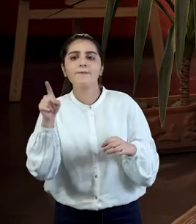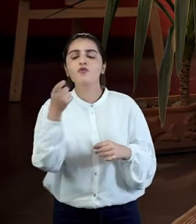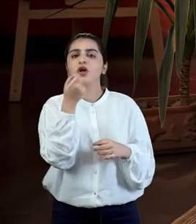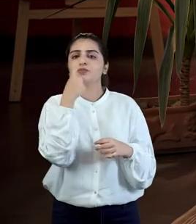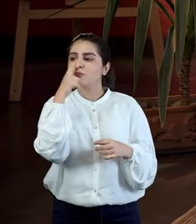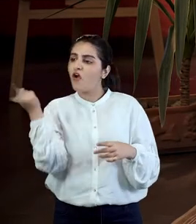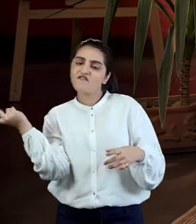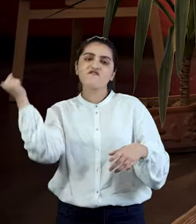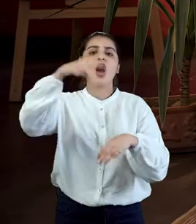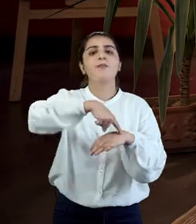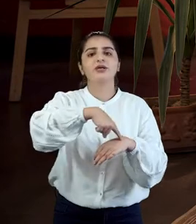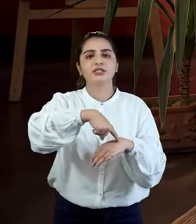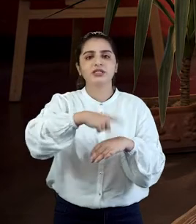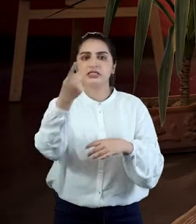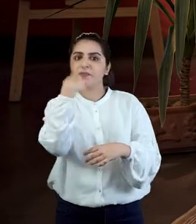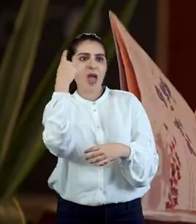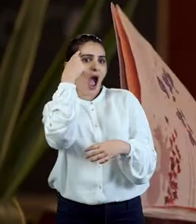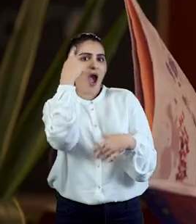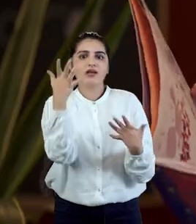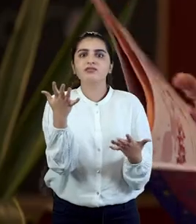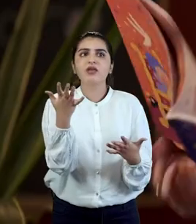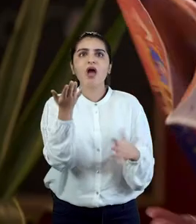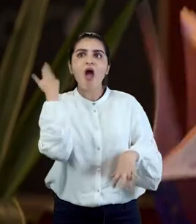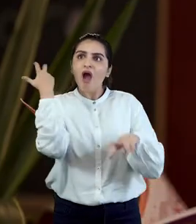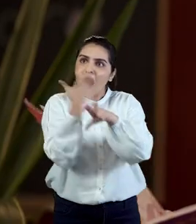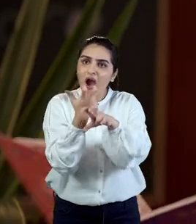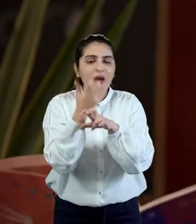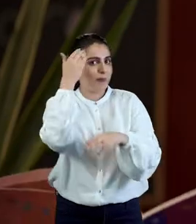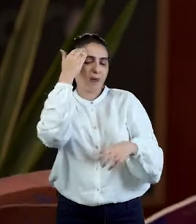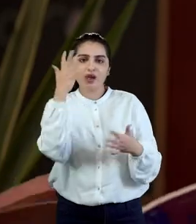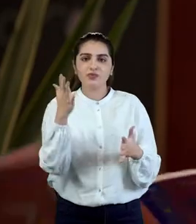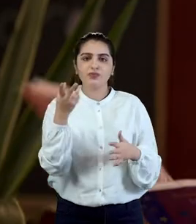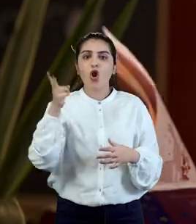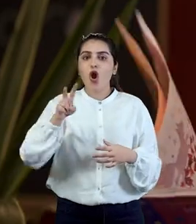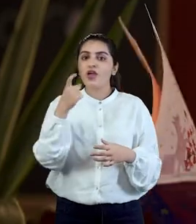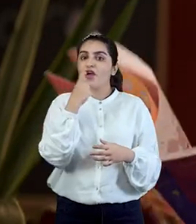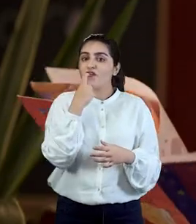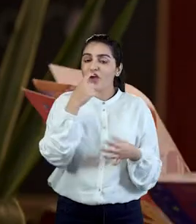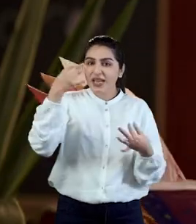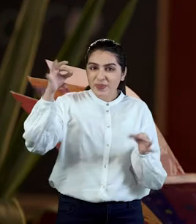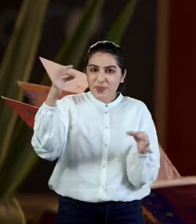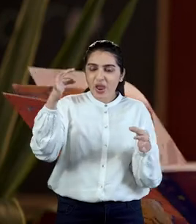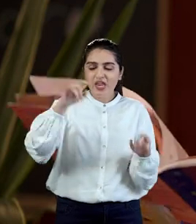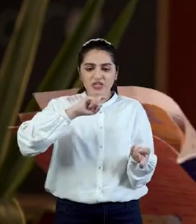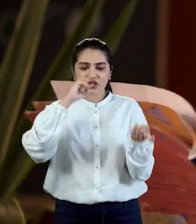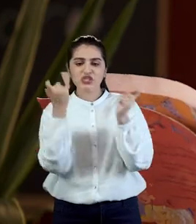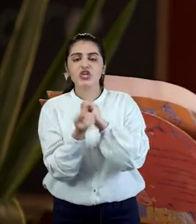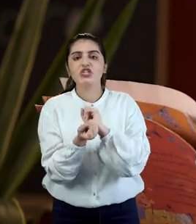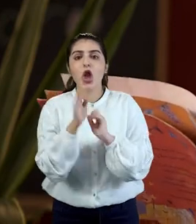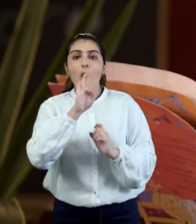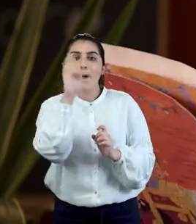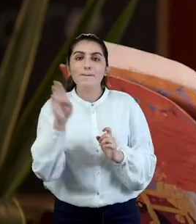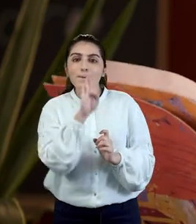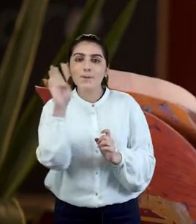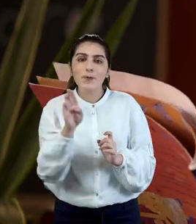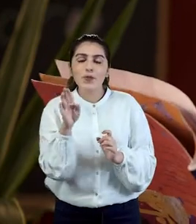only smiled, said nothing. Princess Eliza had turned herself from a white page into a blue